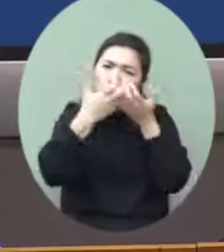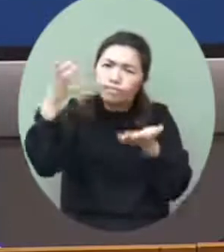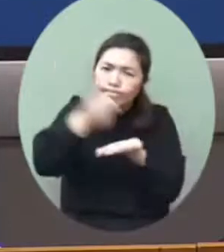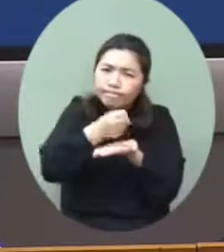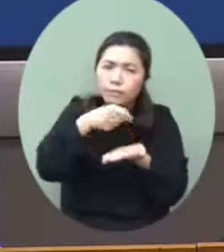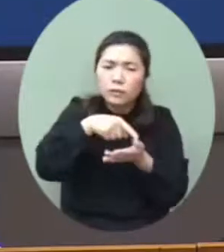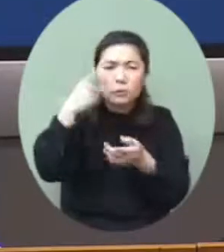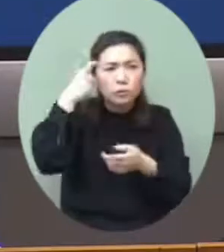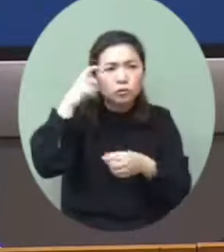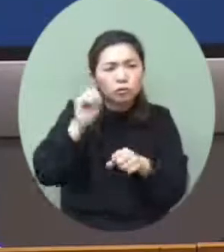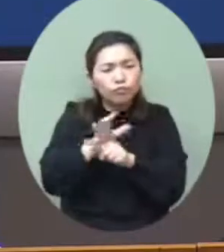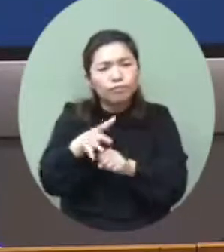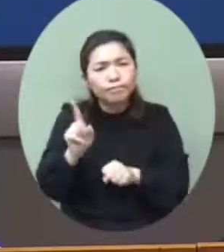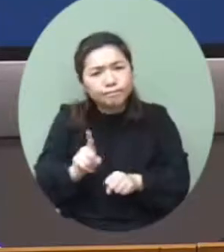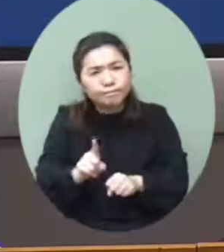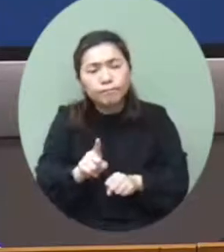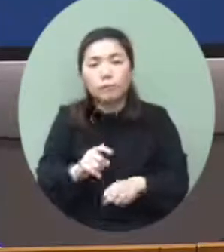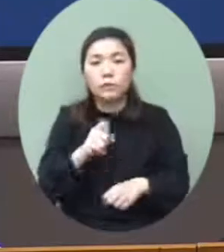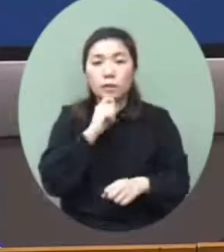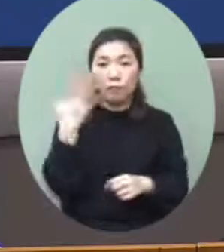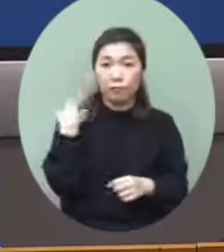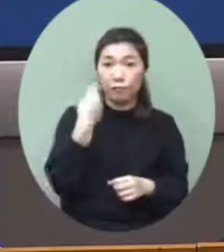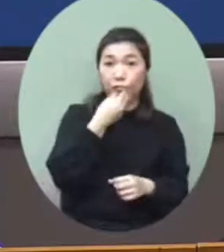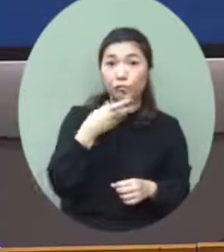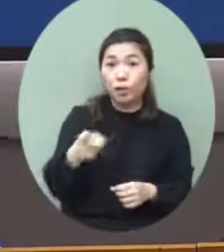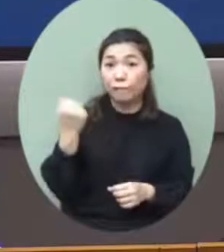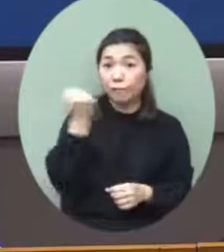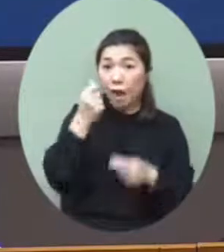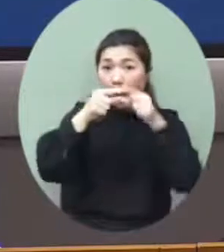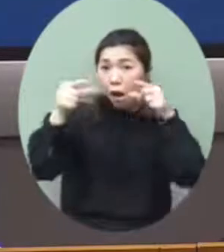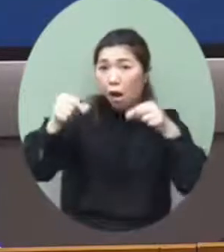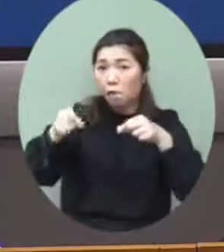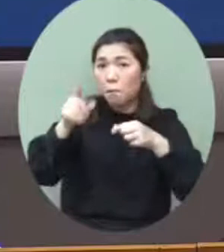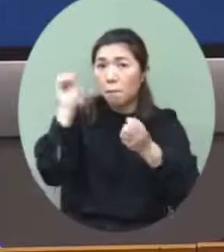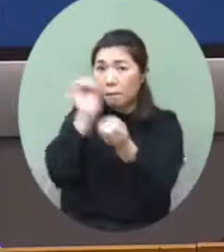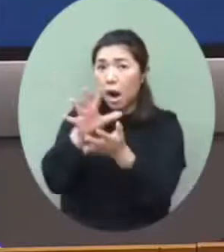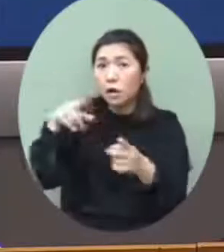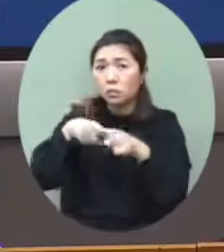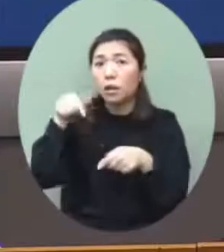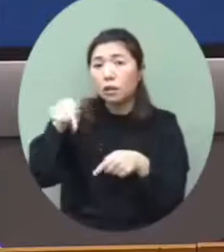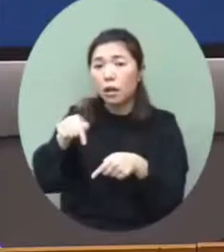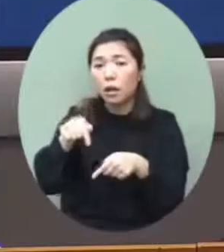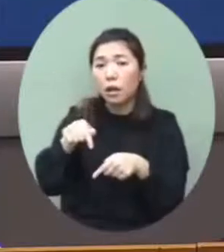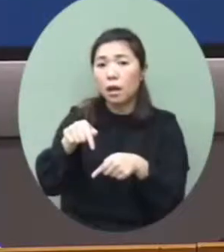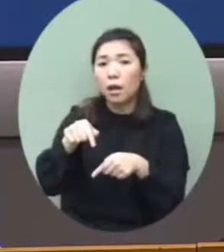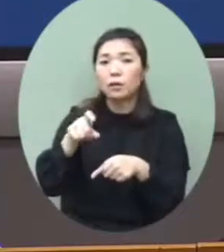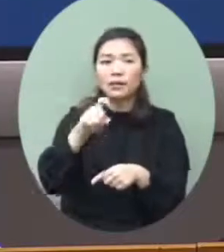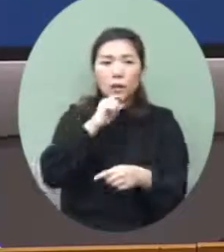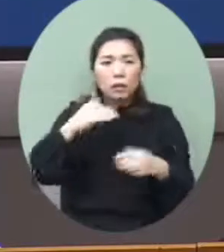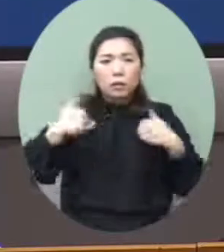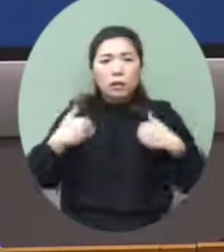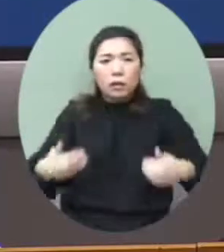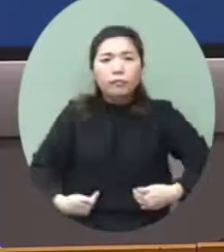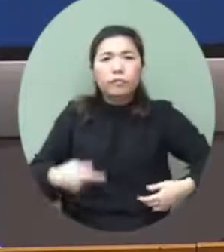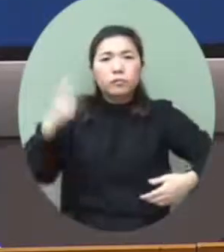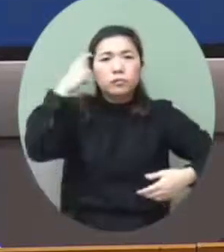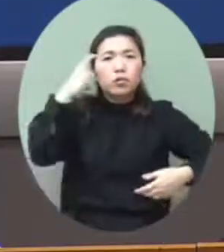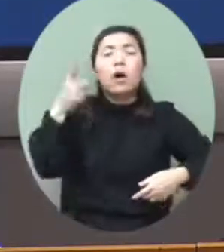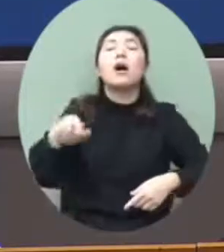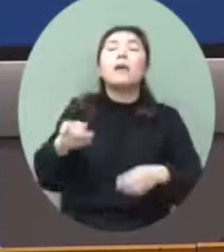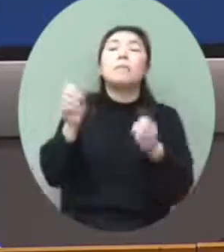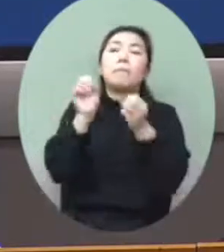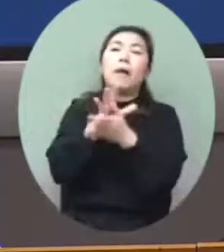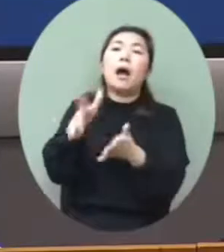we explained the objective of the exercise, which was to give us a better grasp of the